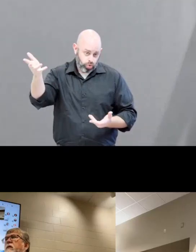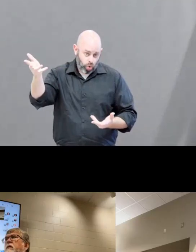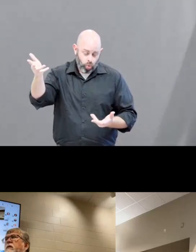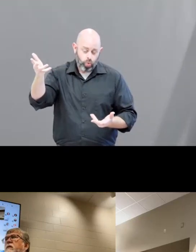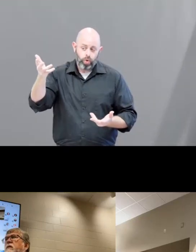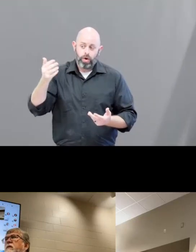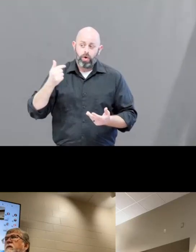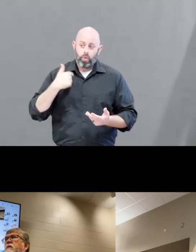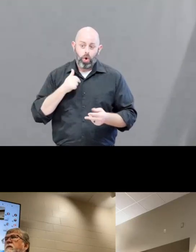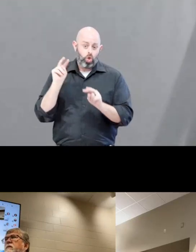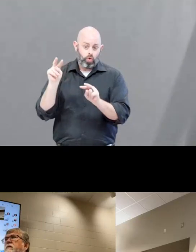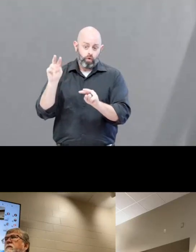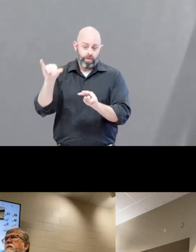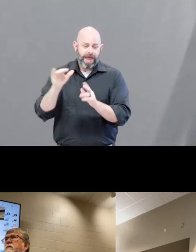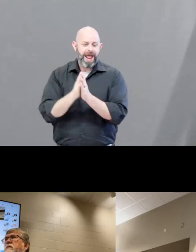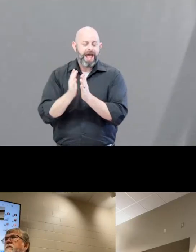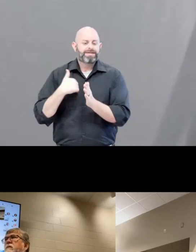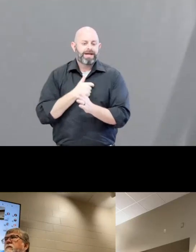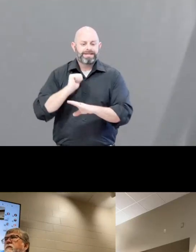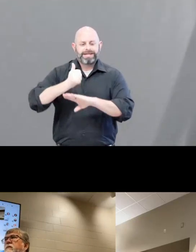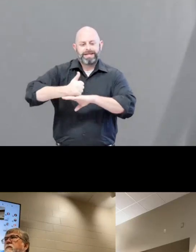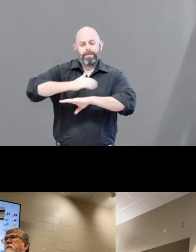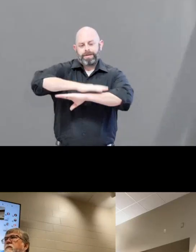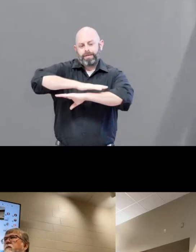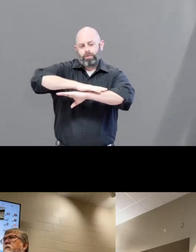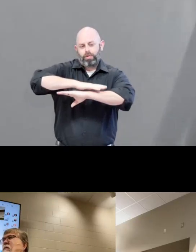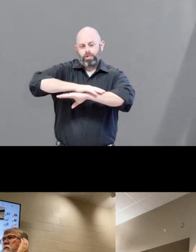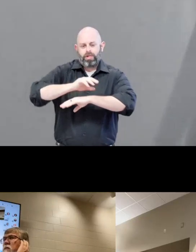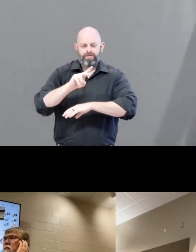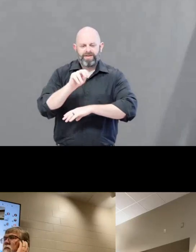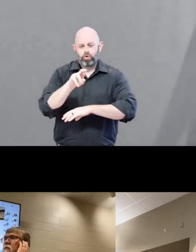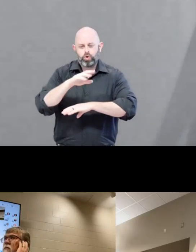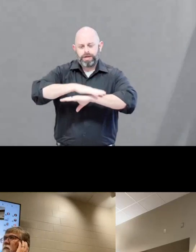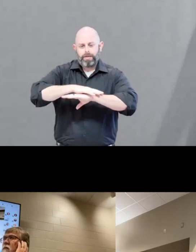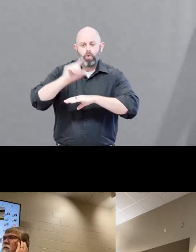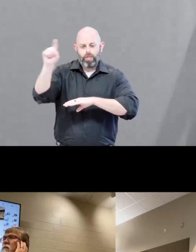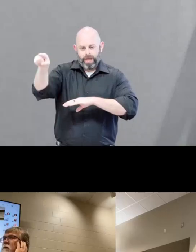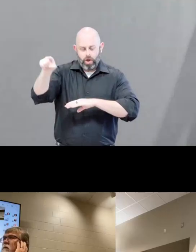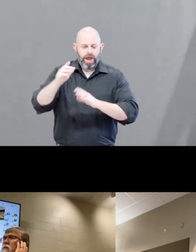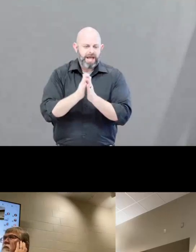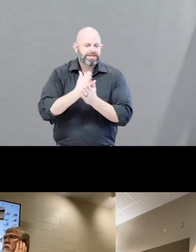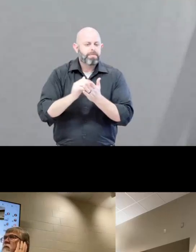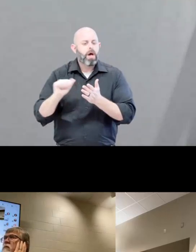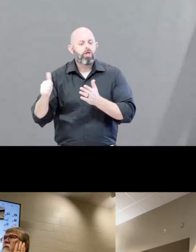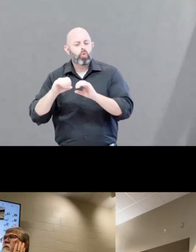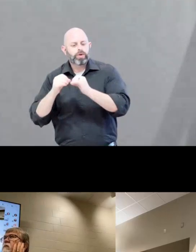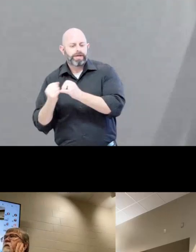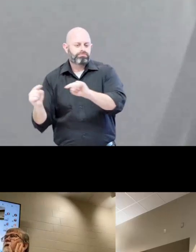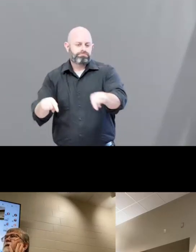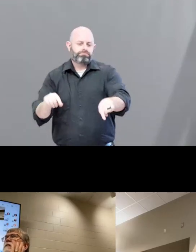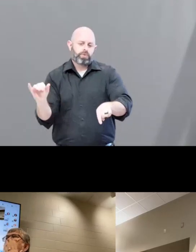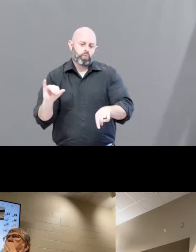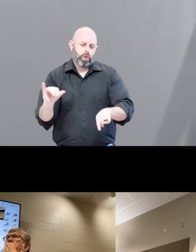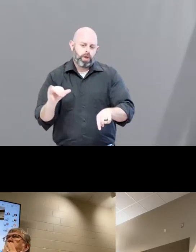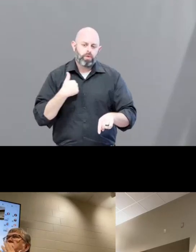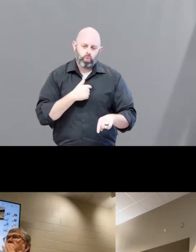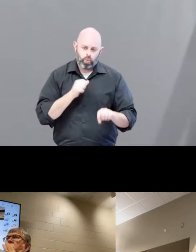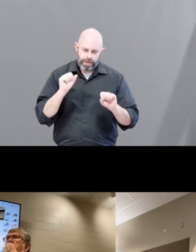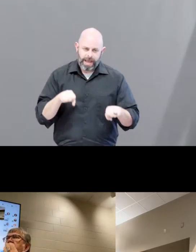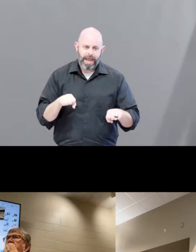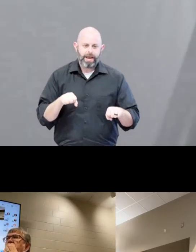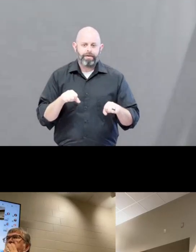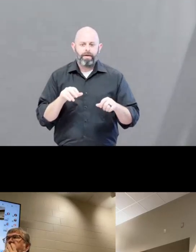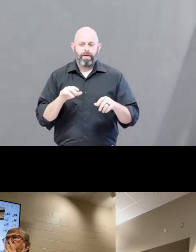we're looking forward to it. They've asked us to set up a vendor table, and they've asked some other organizations so that we can,